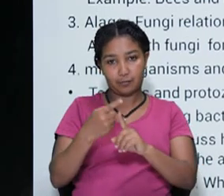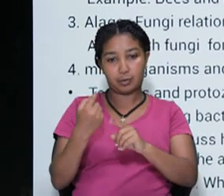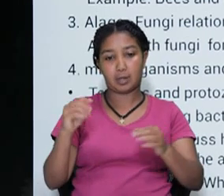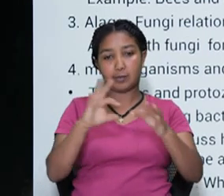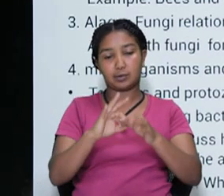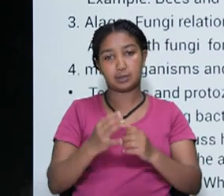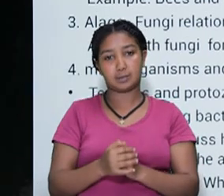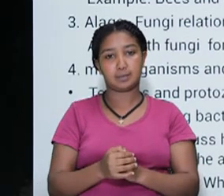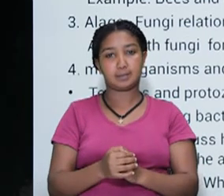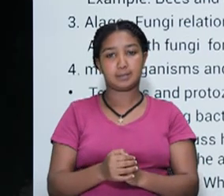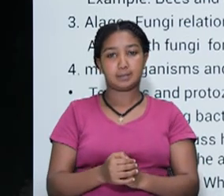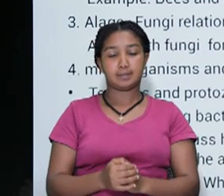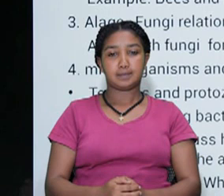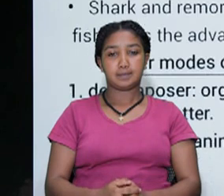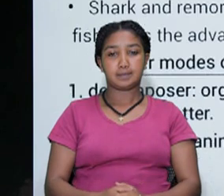association.